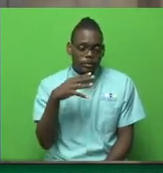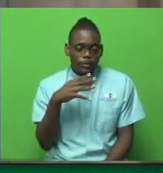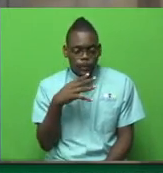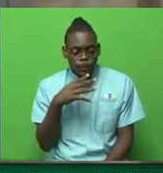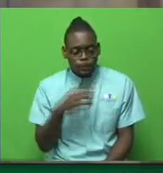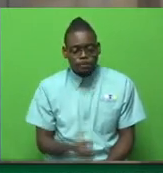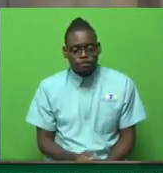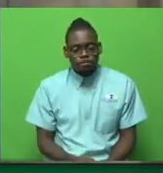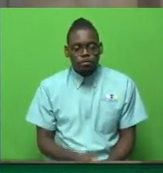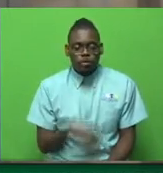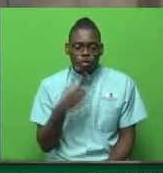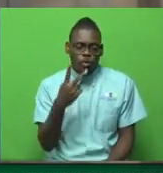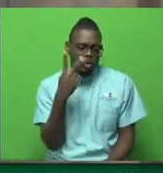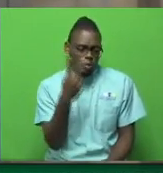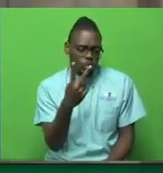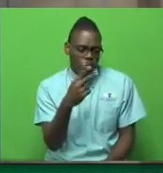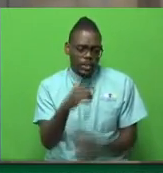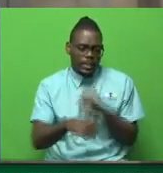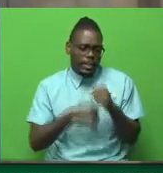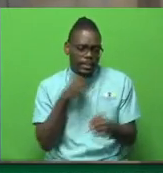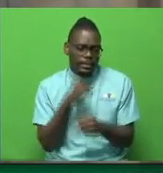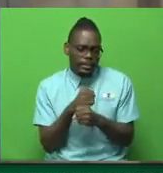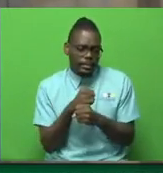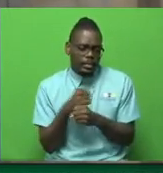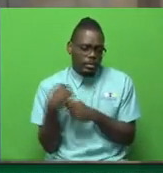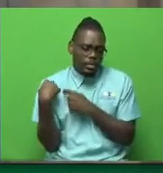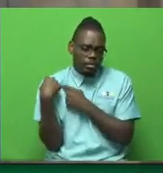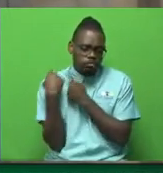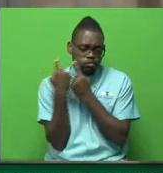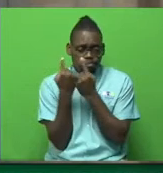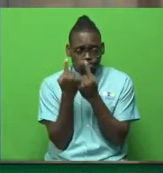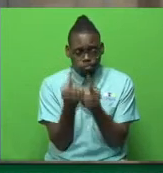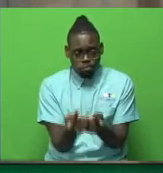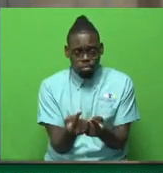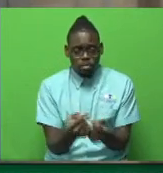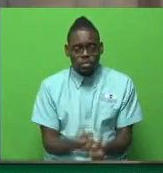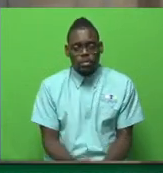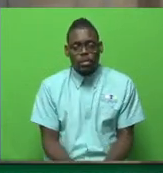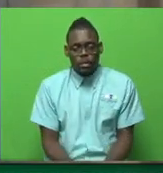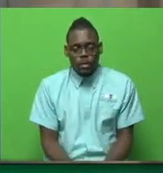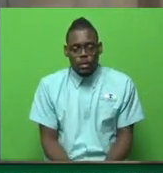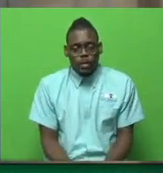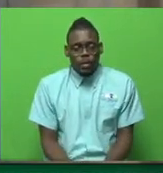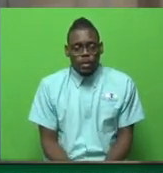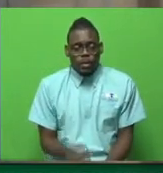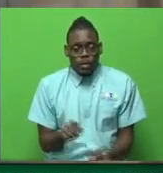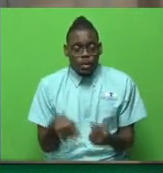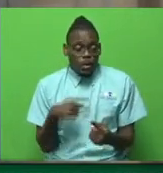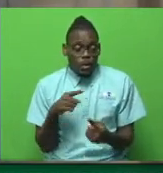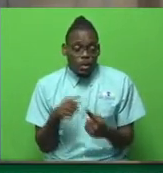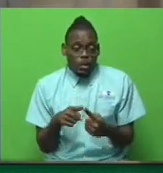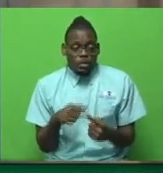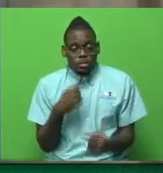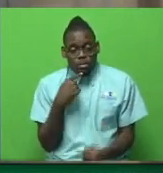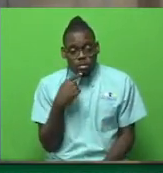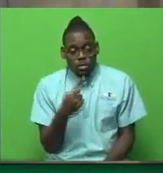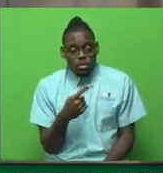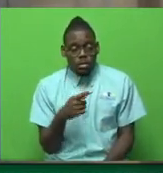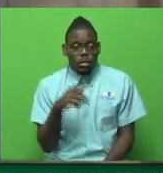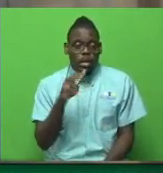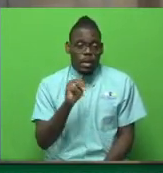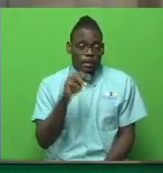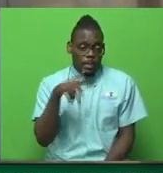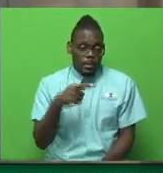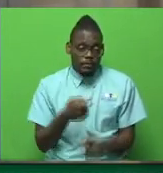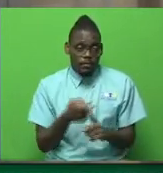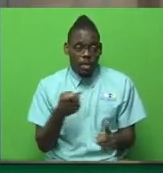and the claim that um the member for oropod said that we were all guinea pigs at the time I did not